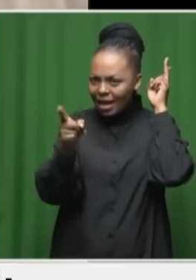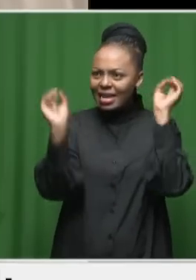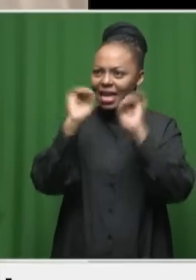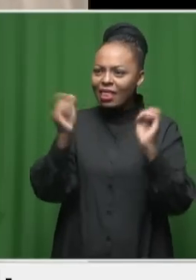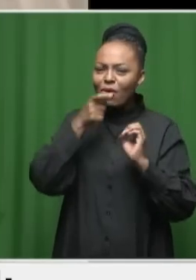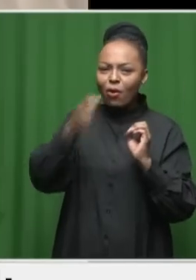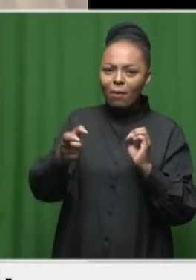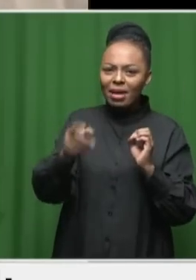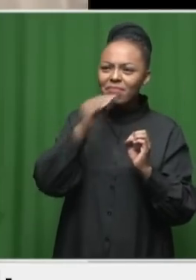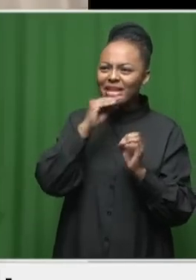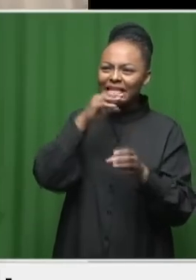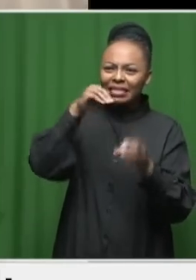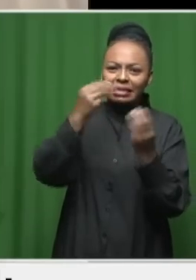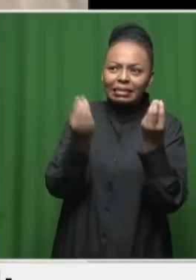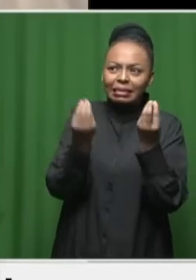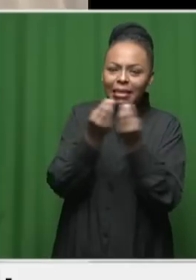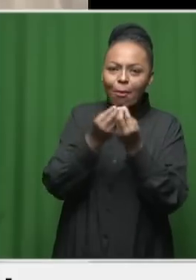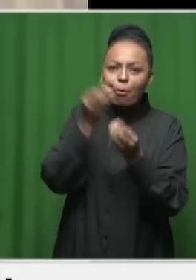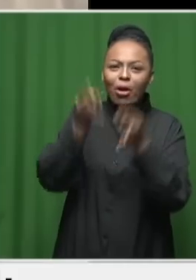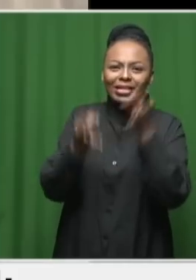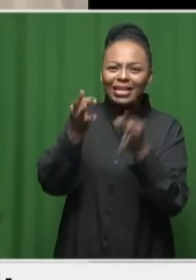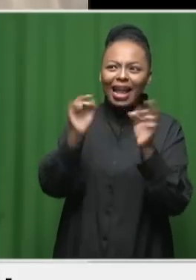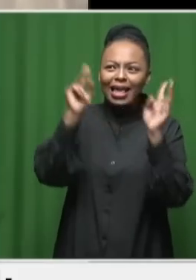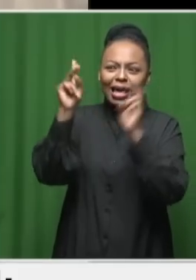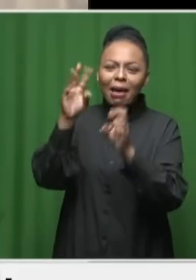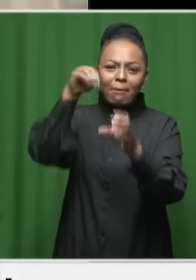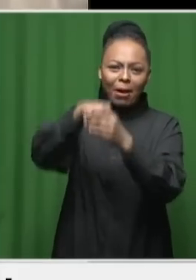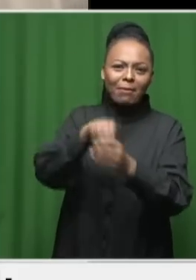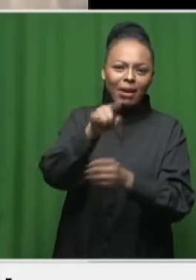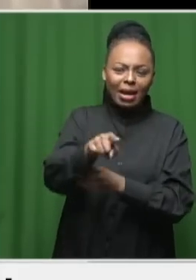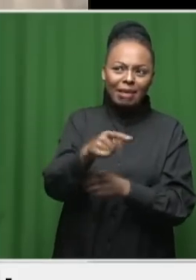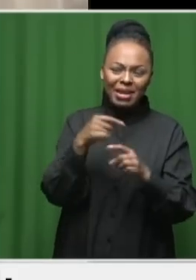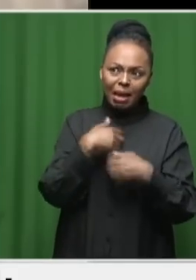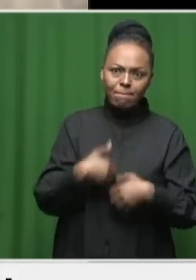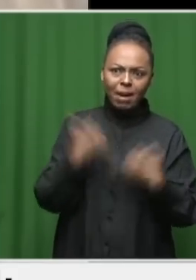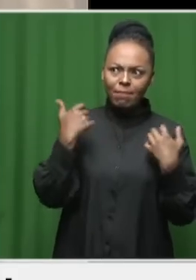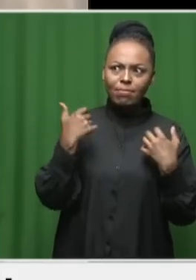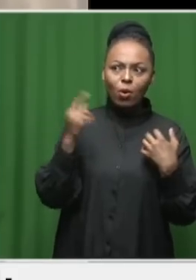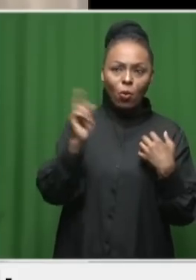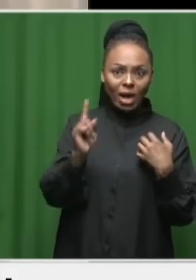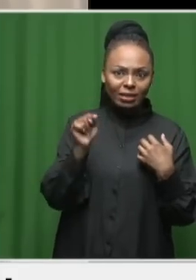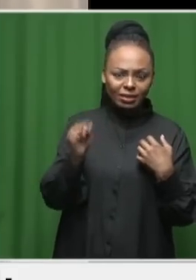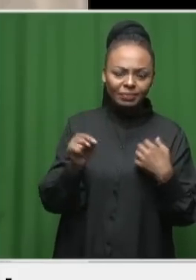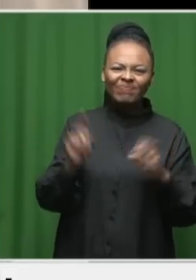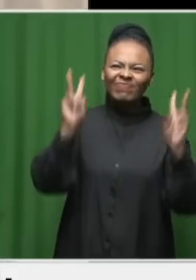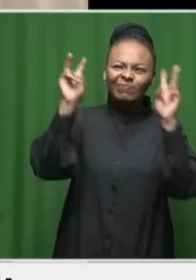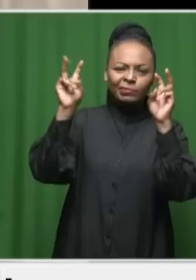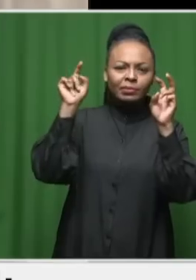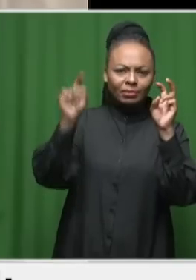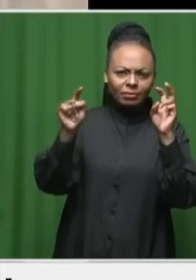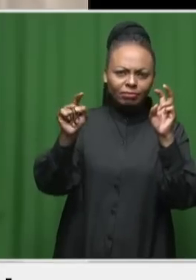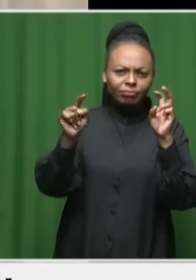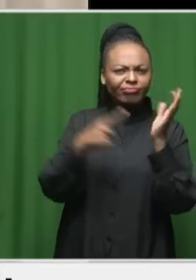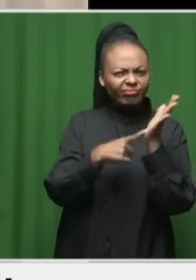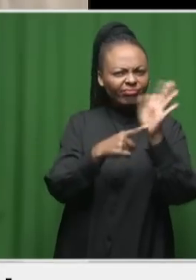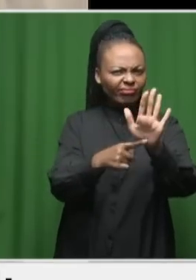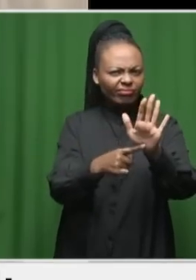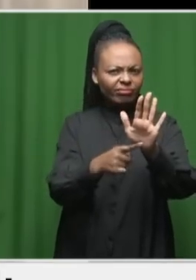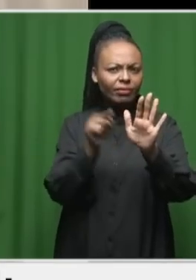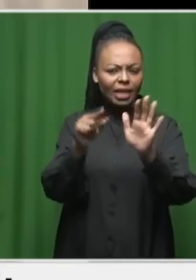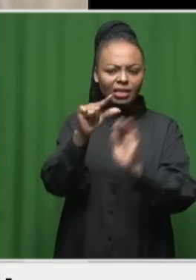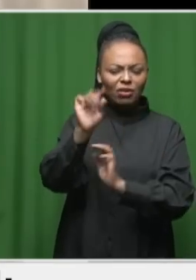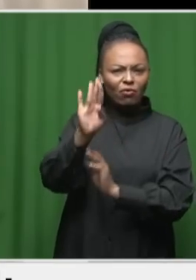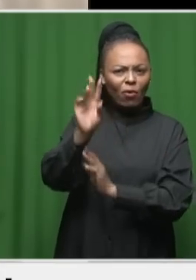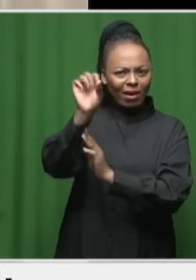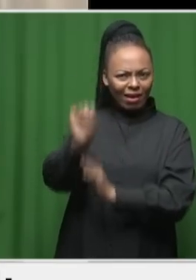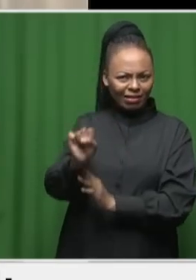back. But what happened there was, the one thing that irritates me the most is the fact that, to show you that the G4S